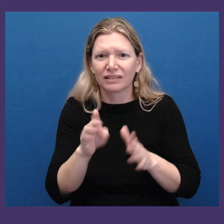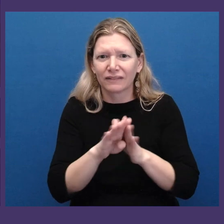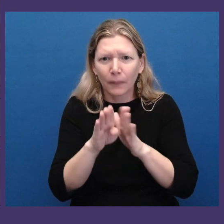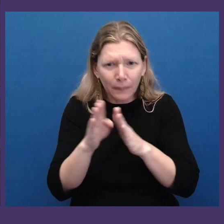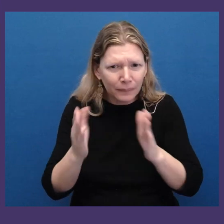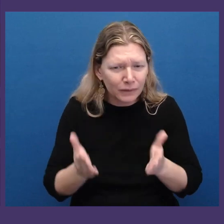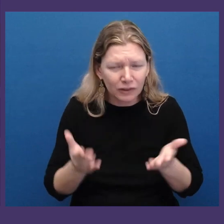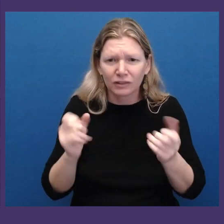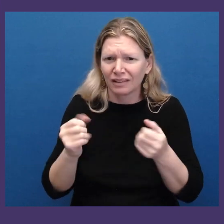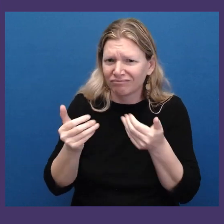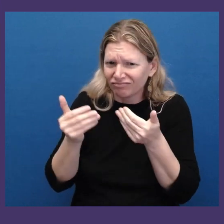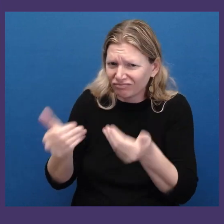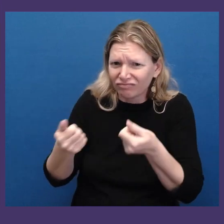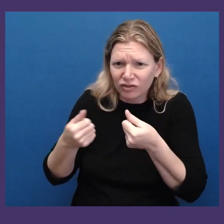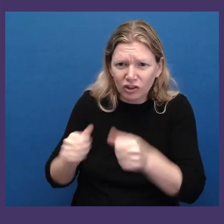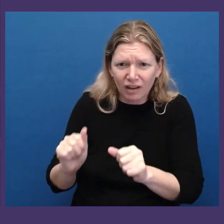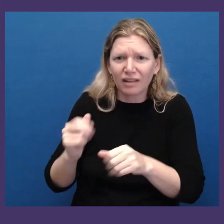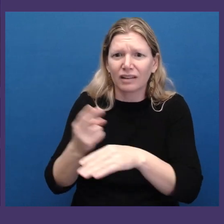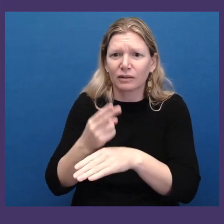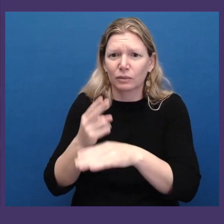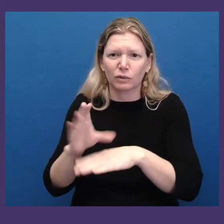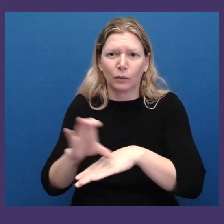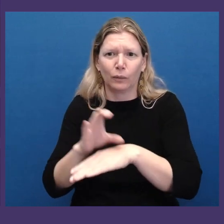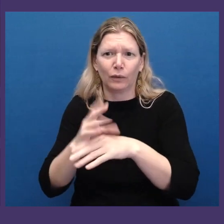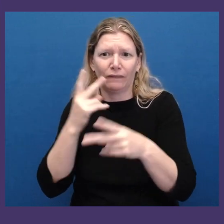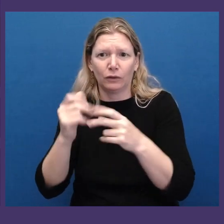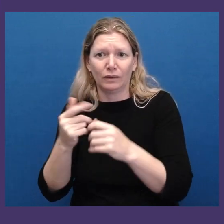GitHub Copilot in Visual Studio Code at